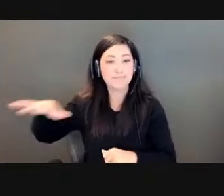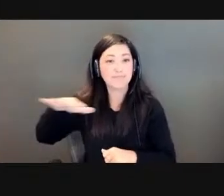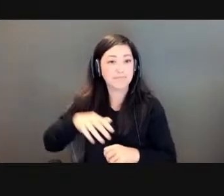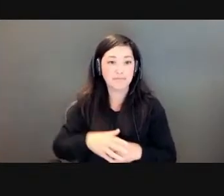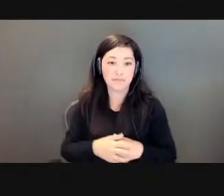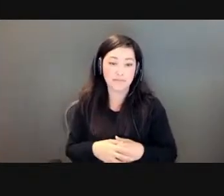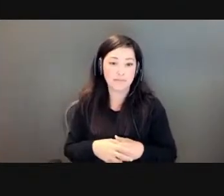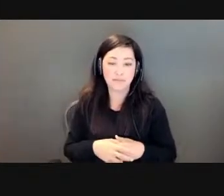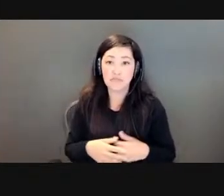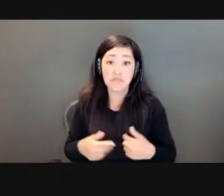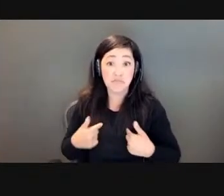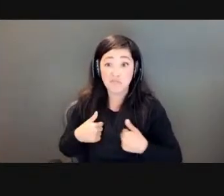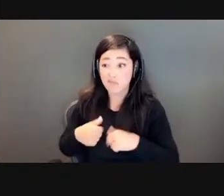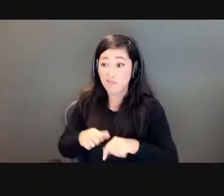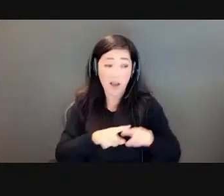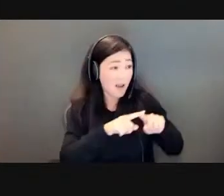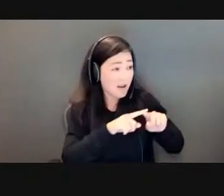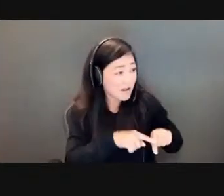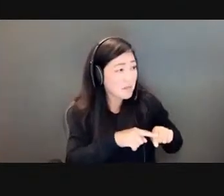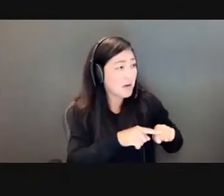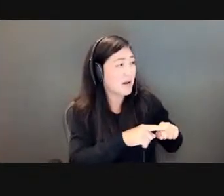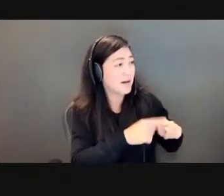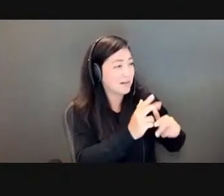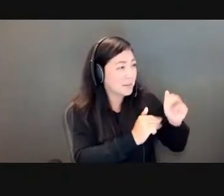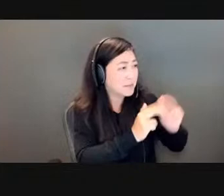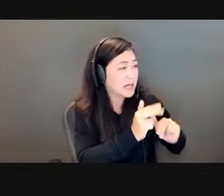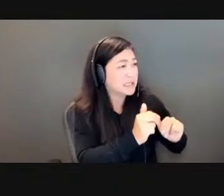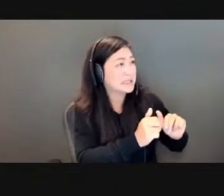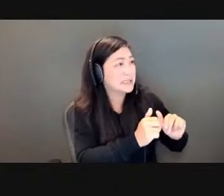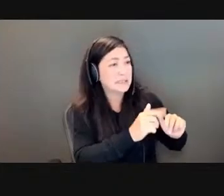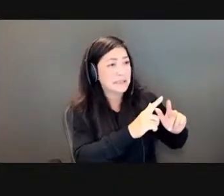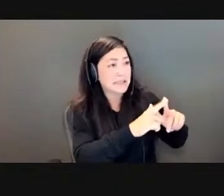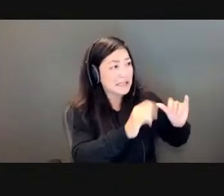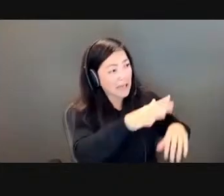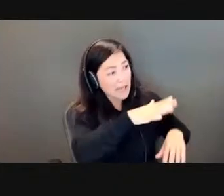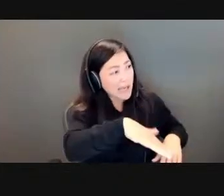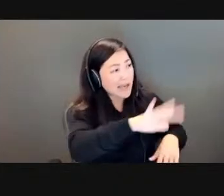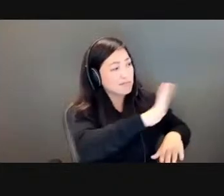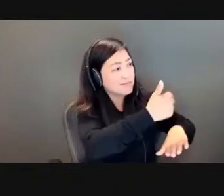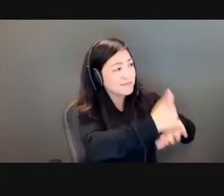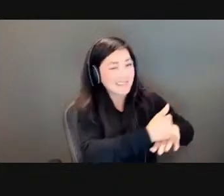am no longer reliant on accessible infrastructure. So